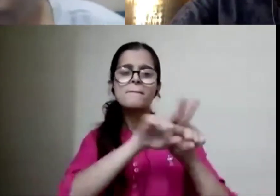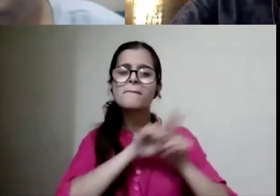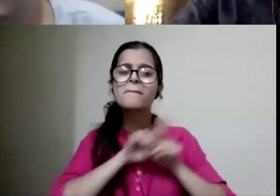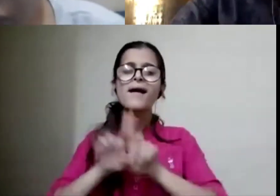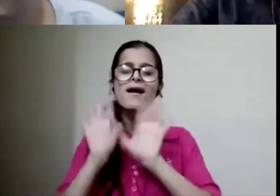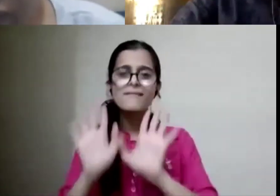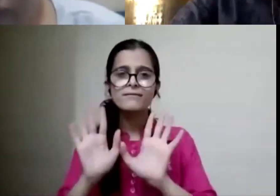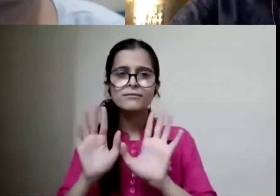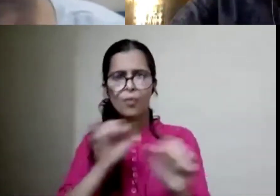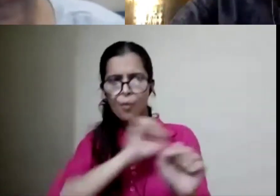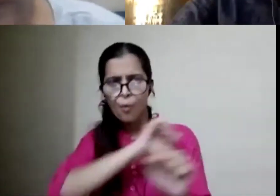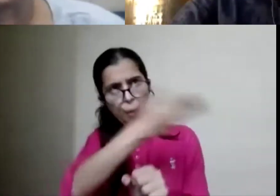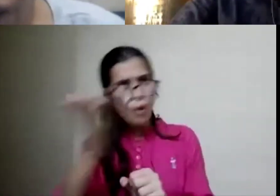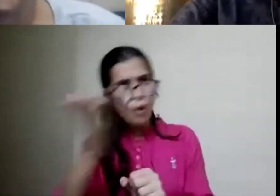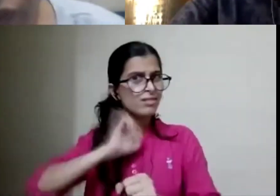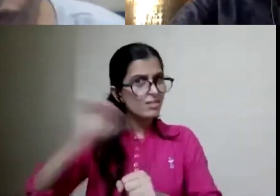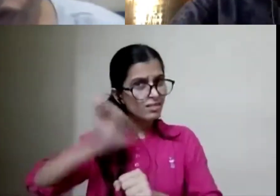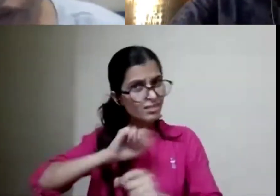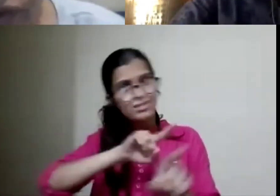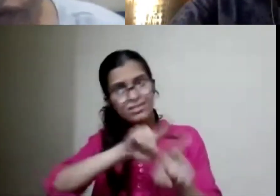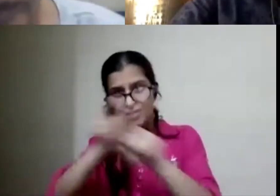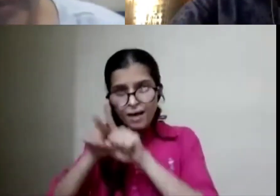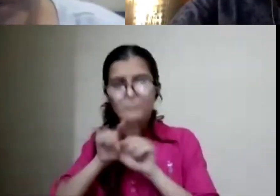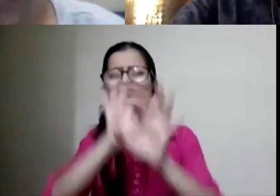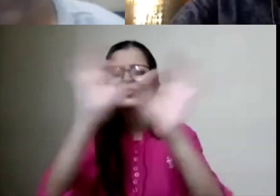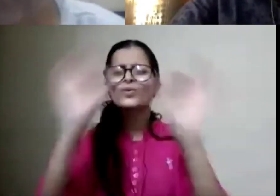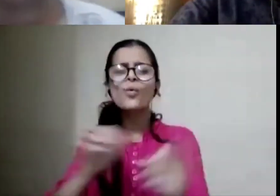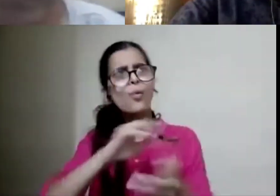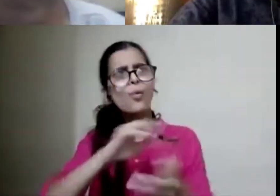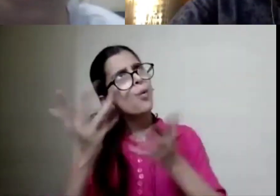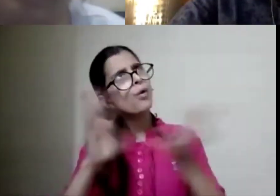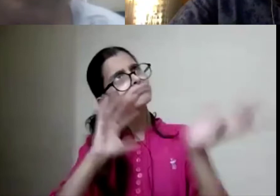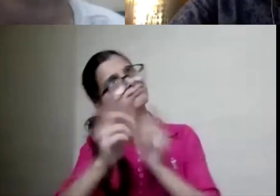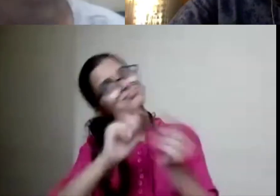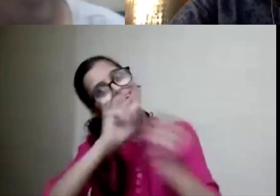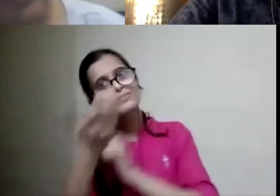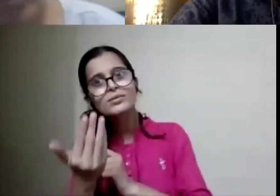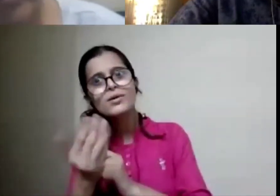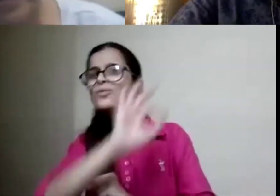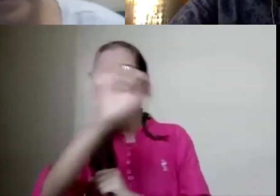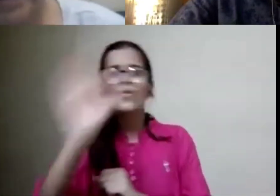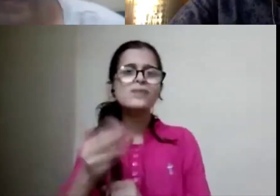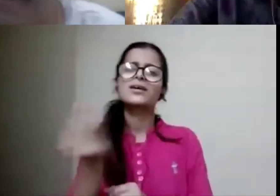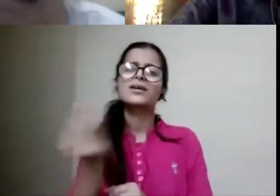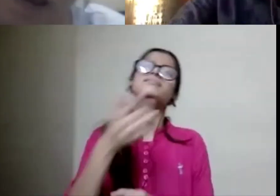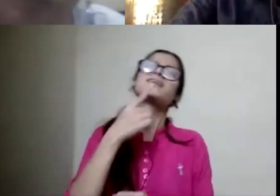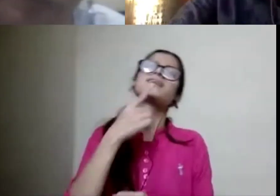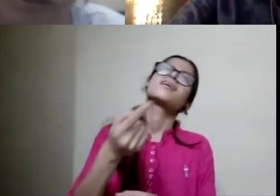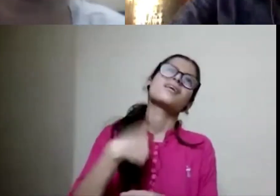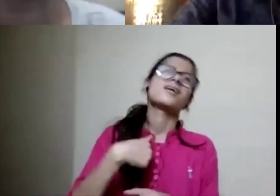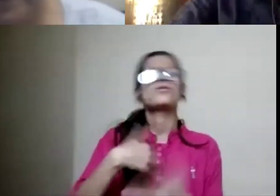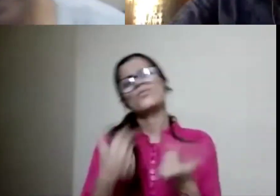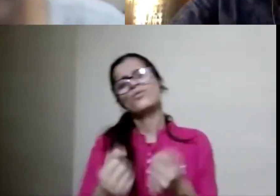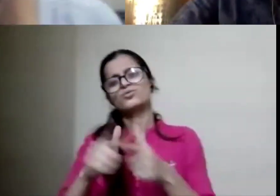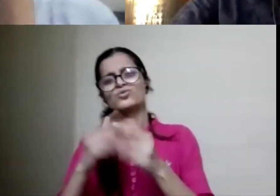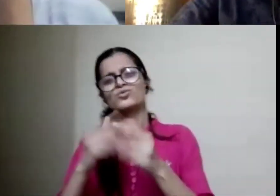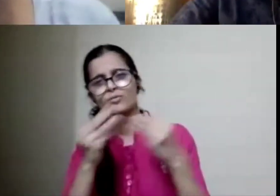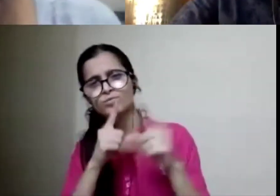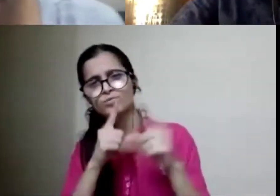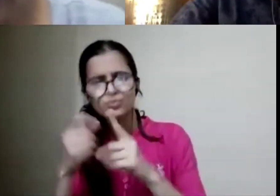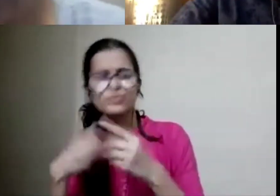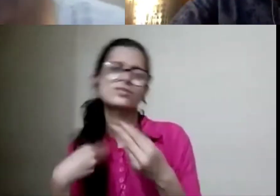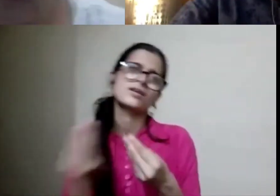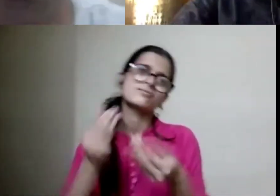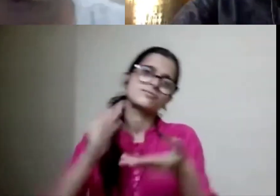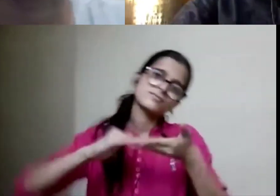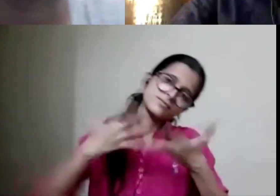is not an activist and everybody is not out there to change the world. Most of us want to say, nahi, mere ko apne naukri karni hai, apne bachche padne hai, shaadi karni